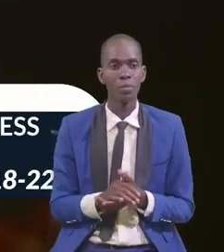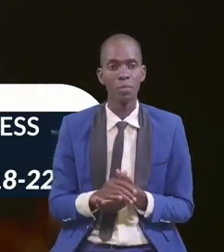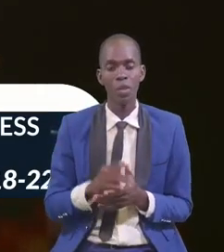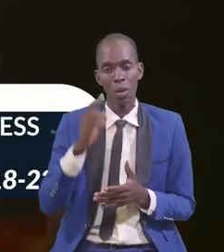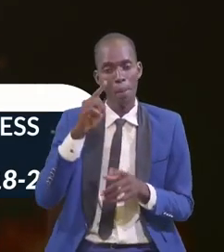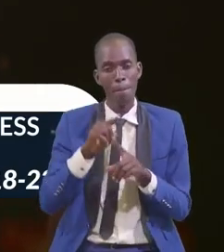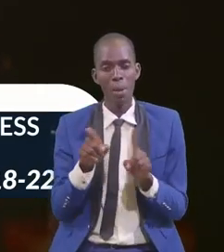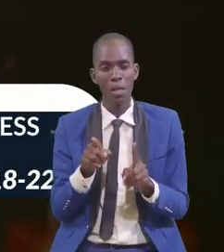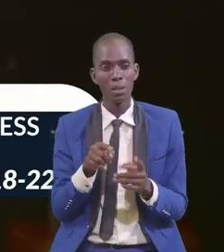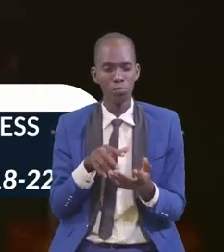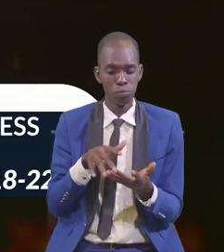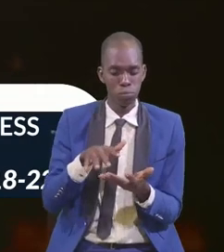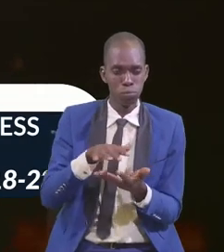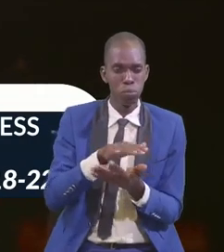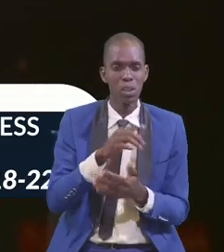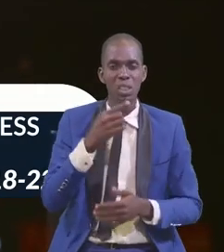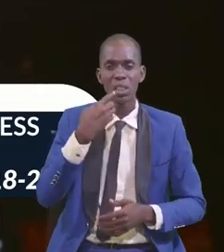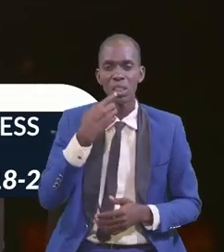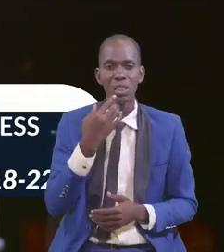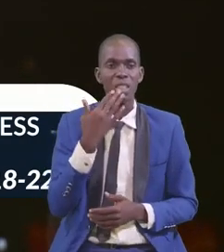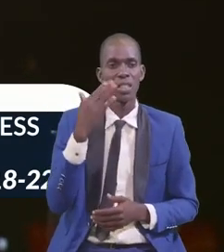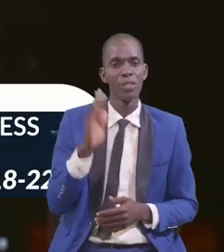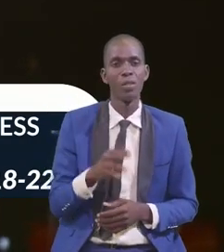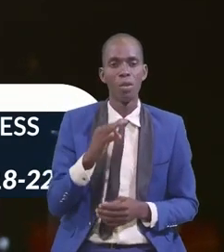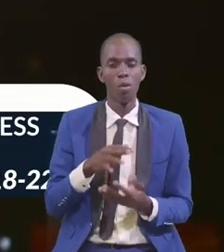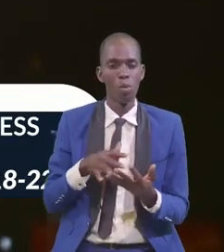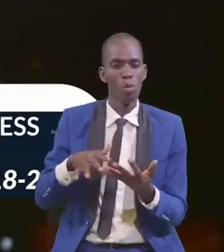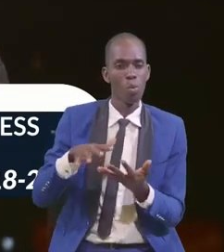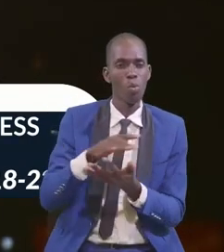these speak evil of those